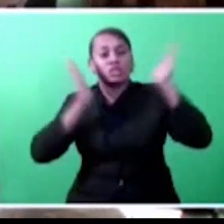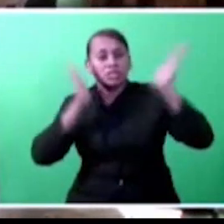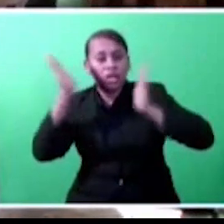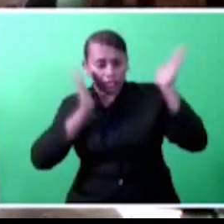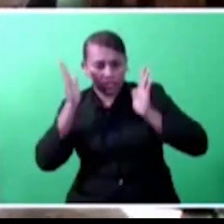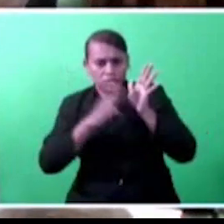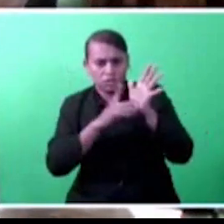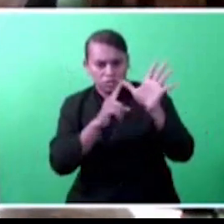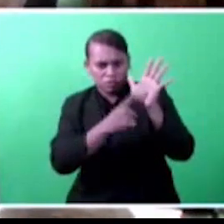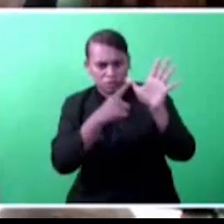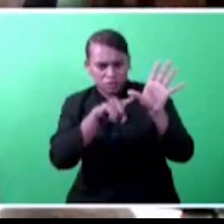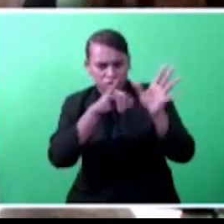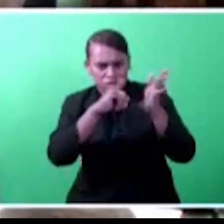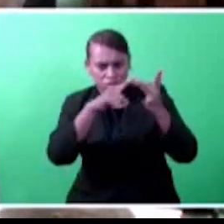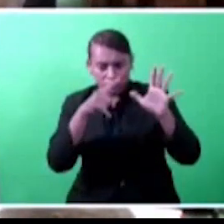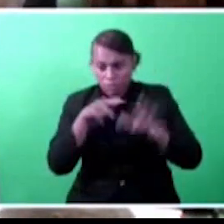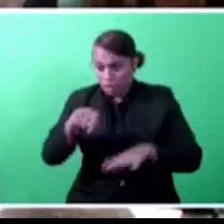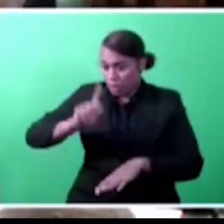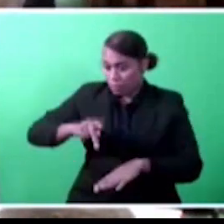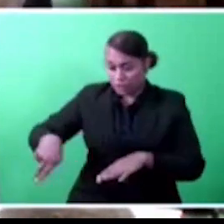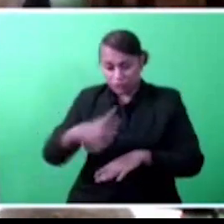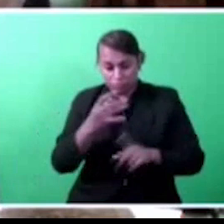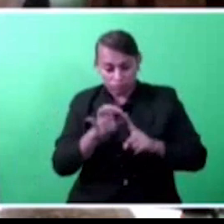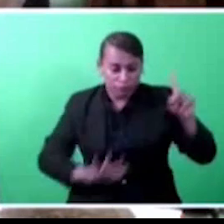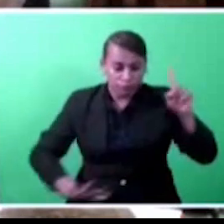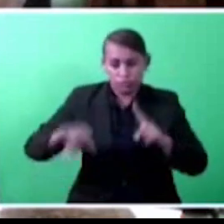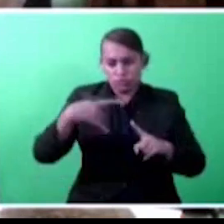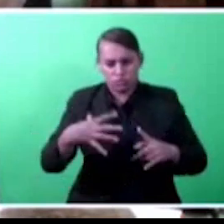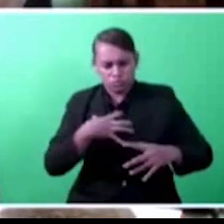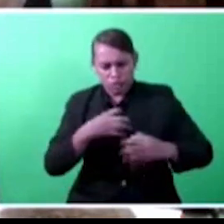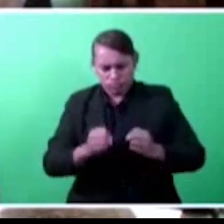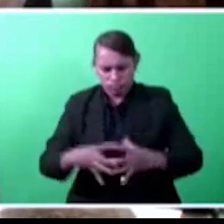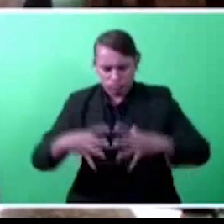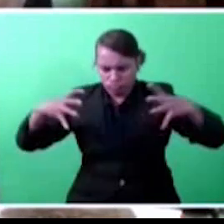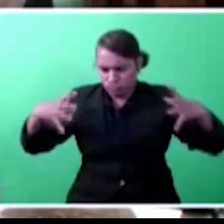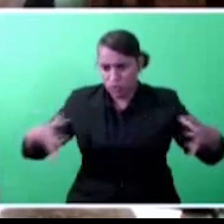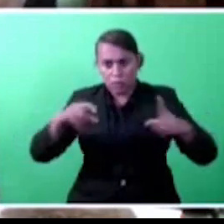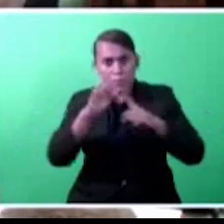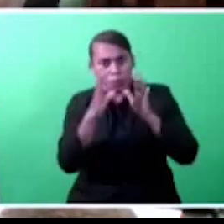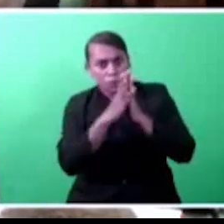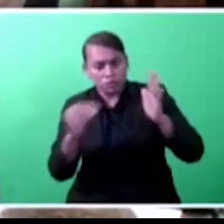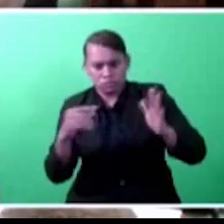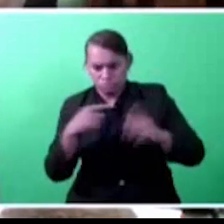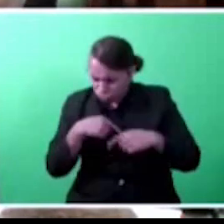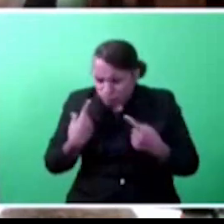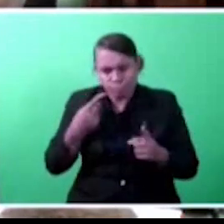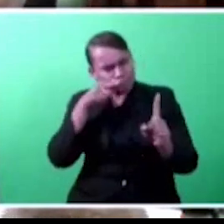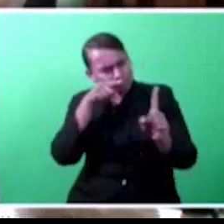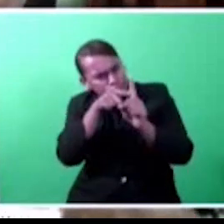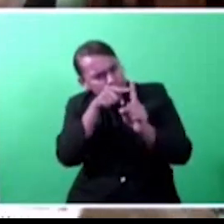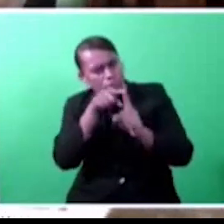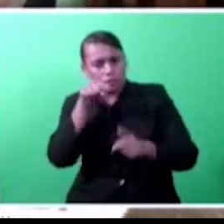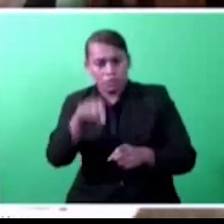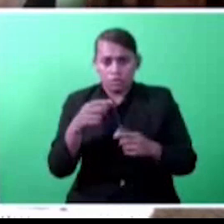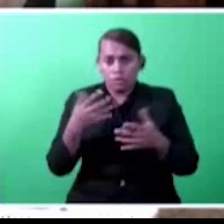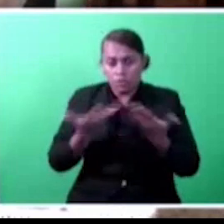65.87, higher than Philippines, 70.52%, and Papua New Guinea, Mr. Speaker, Mr. Speaker, given